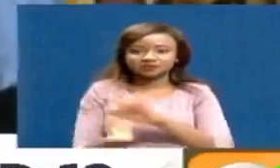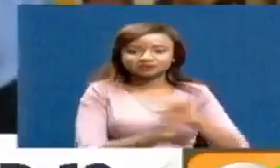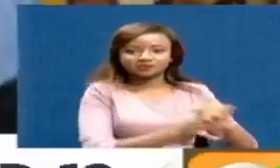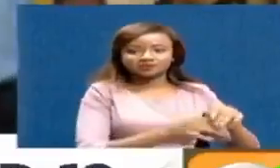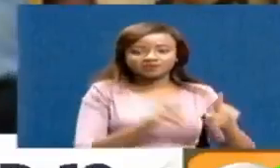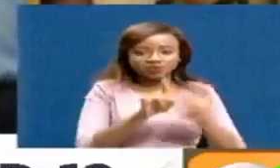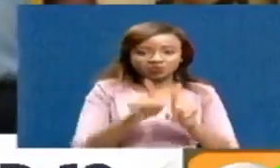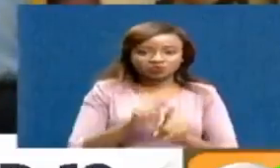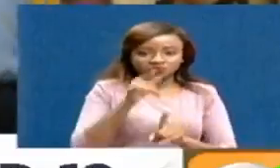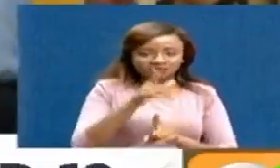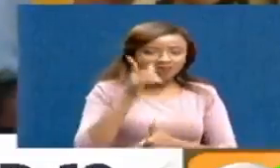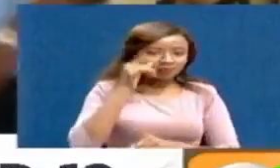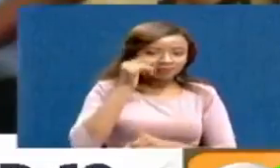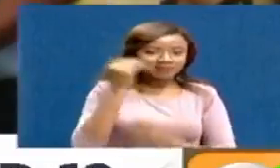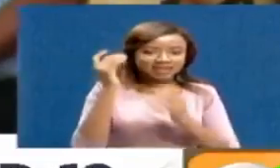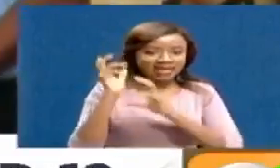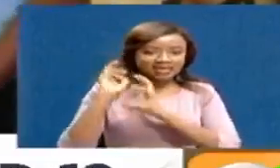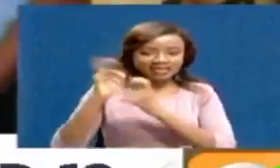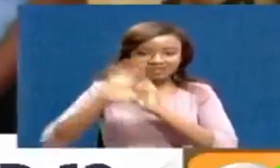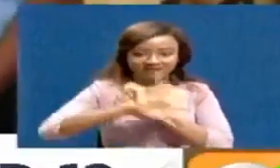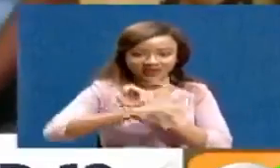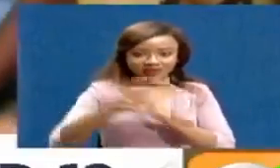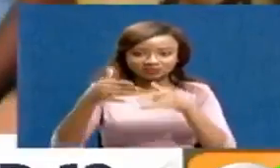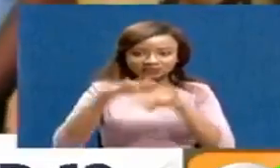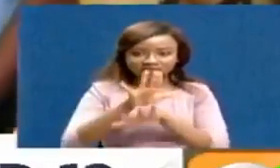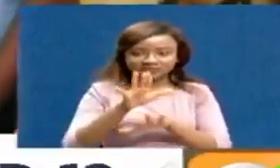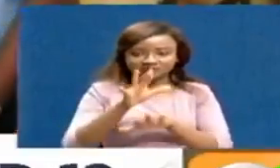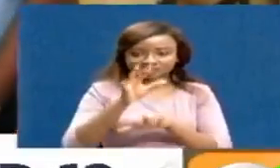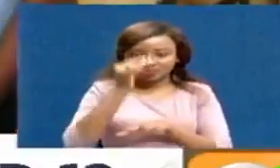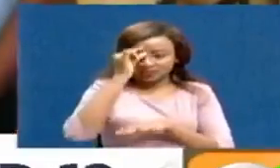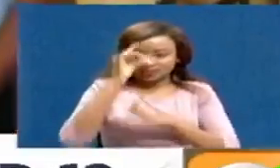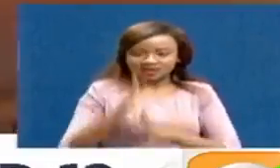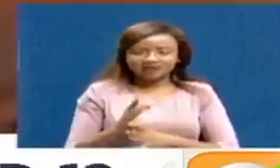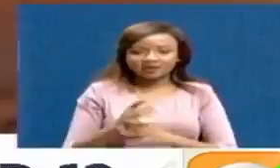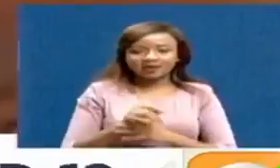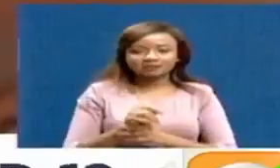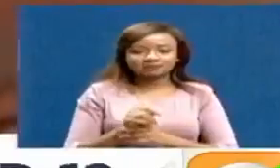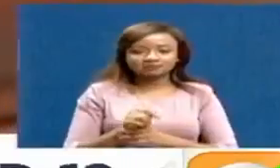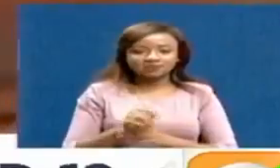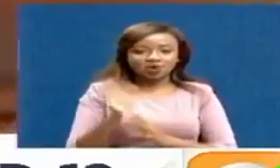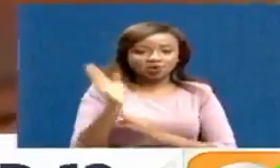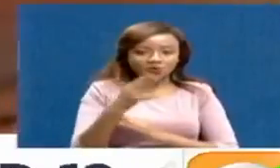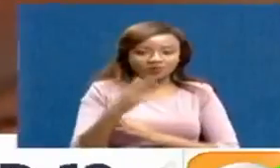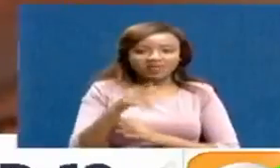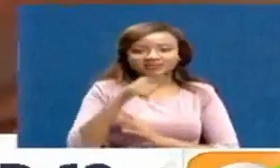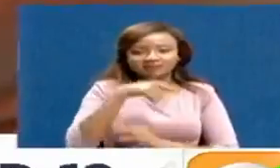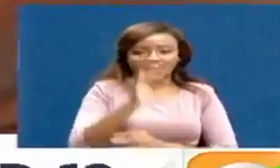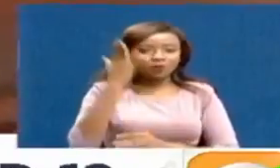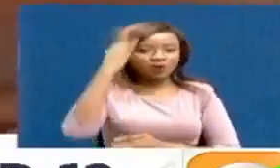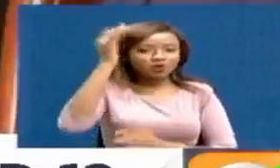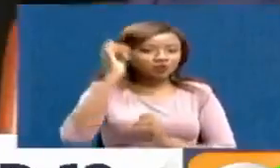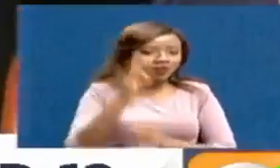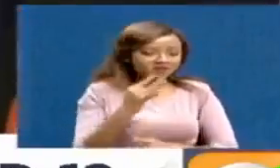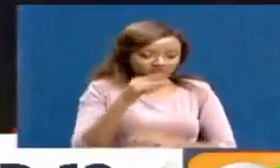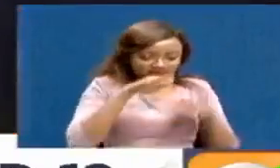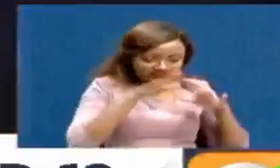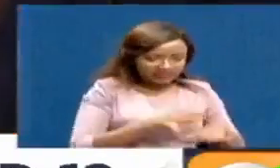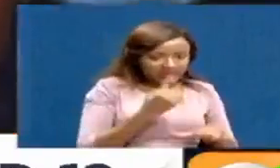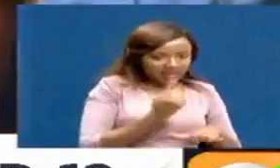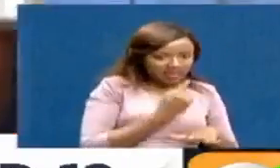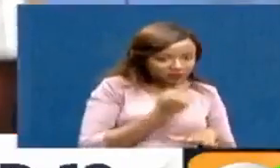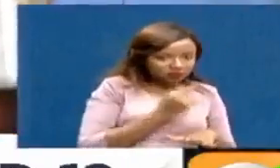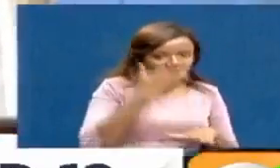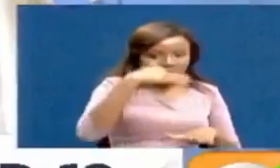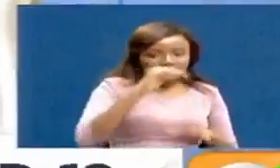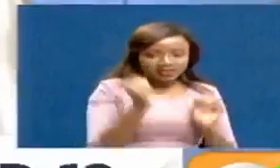Of justice still in Mombasa, Kilifi County, Deputy Governor Gideon Saburi will on Thursday know whether he will be detained for an additional 10 days